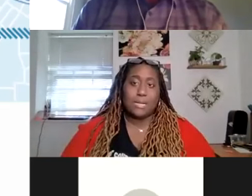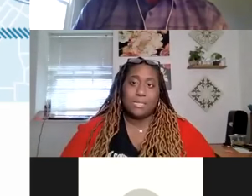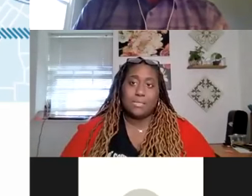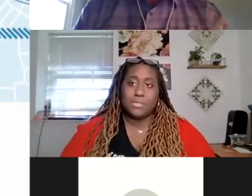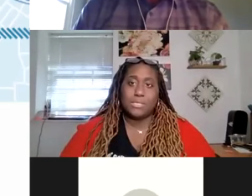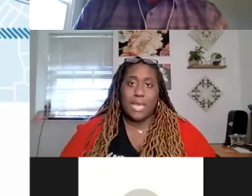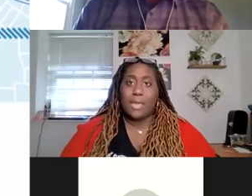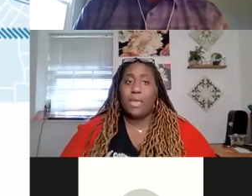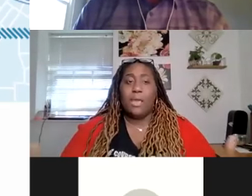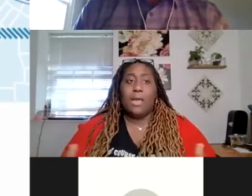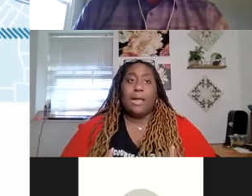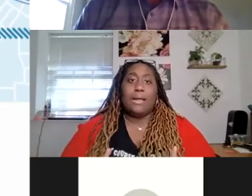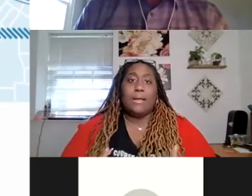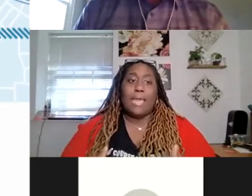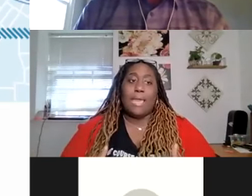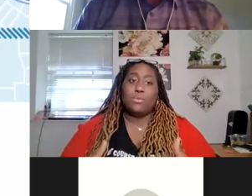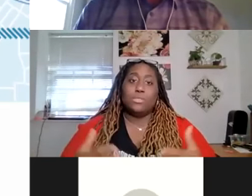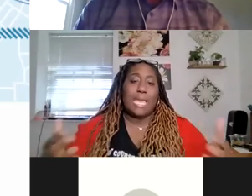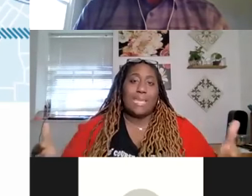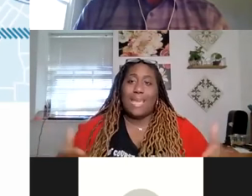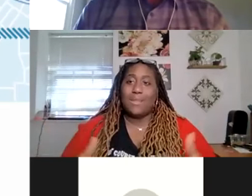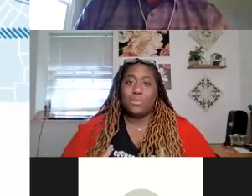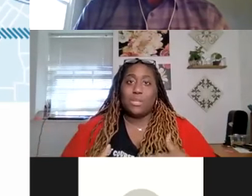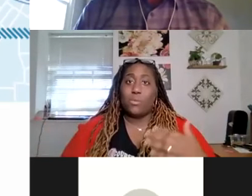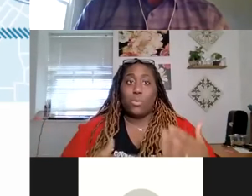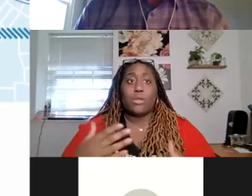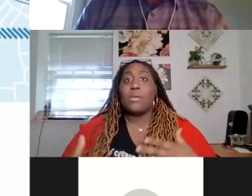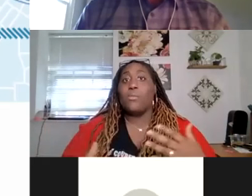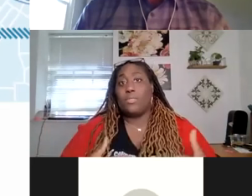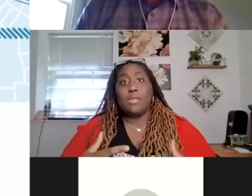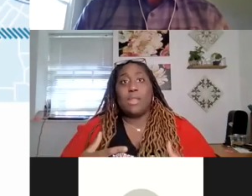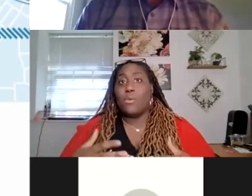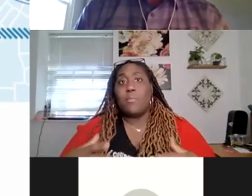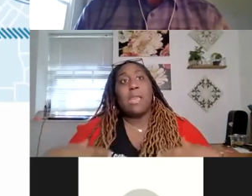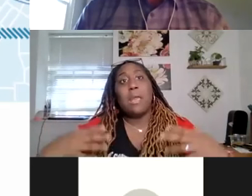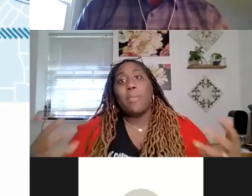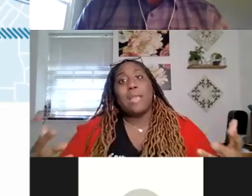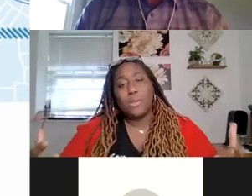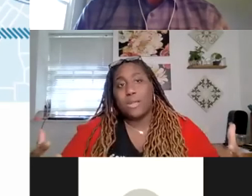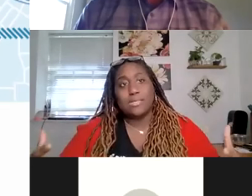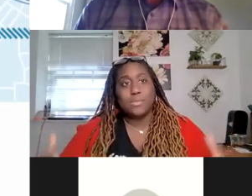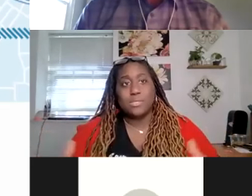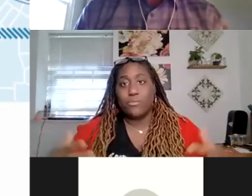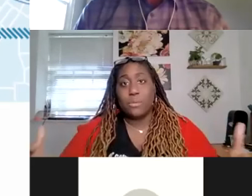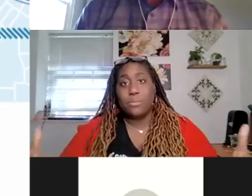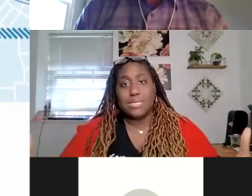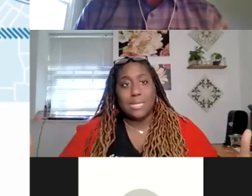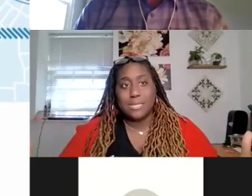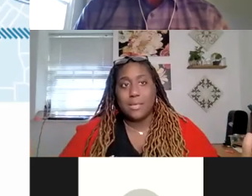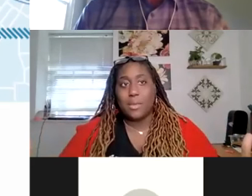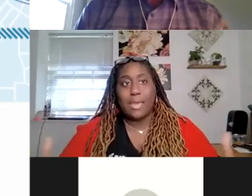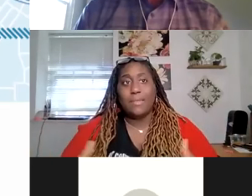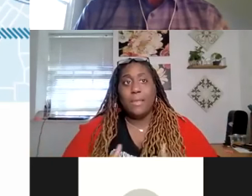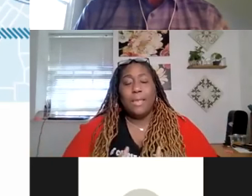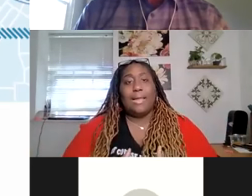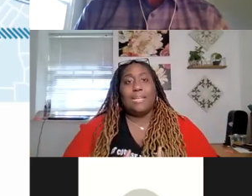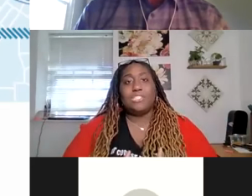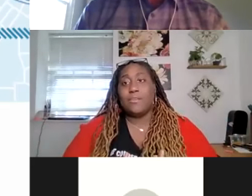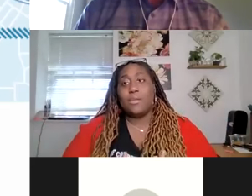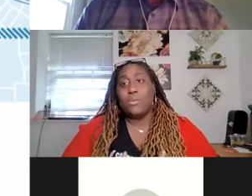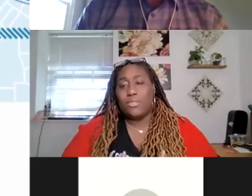what it is our customers say, and we'll take that and we'll start working with it. And we may come back to our customers and re-present to them